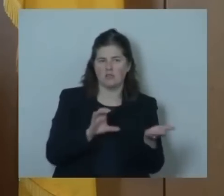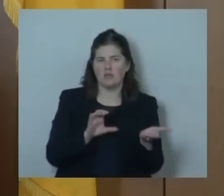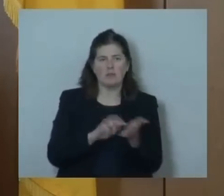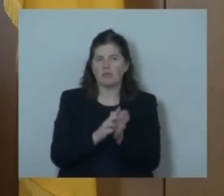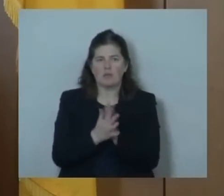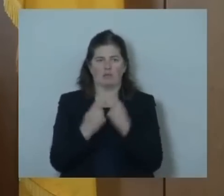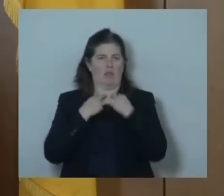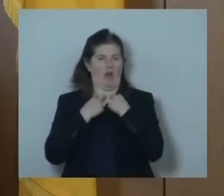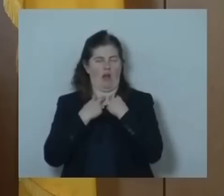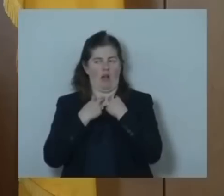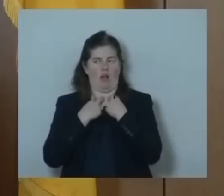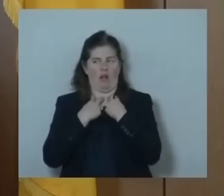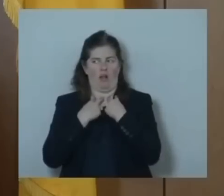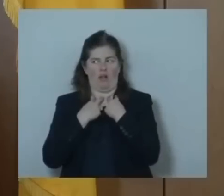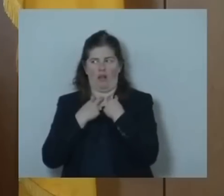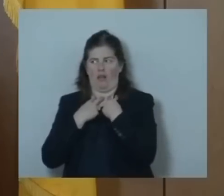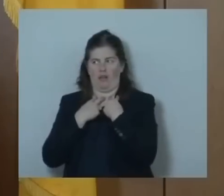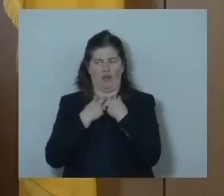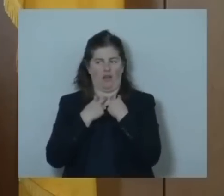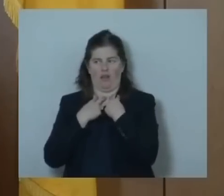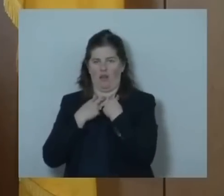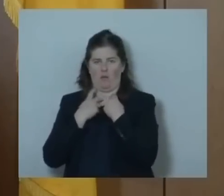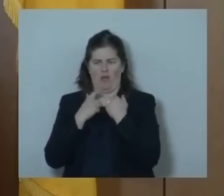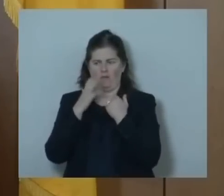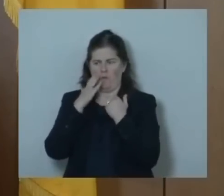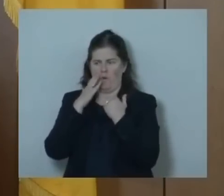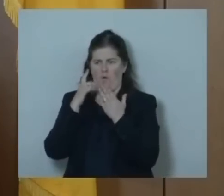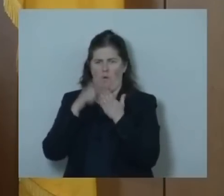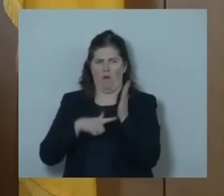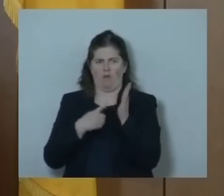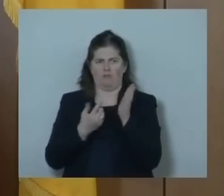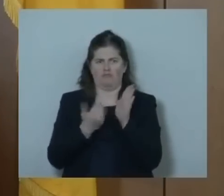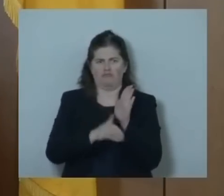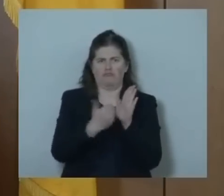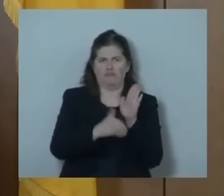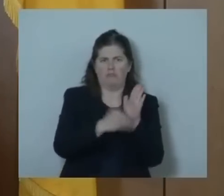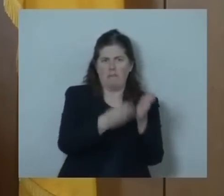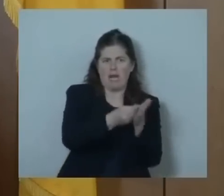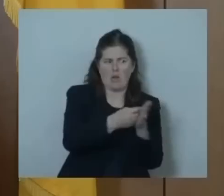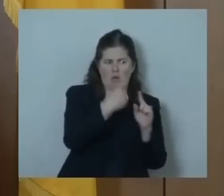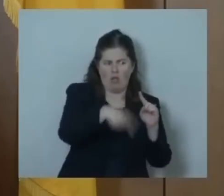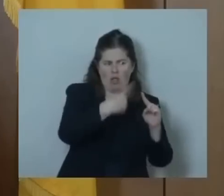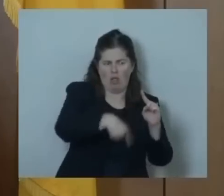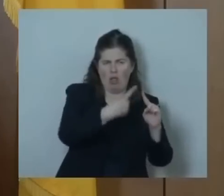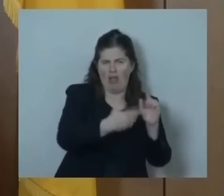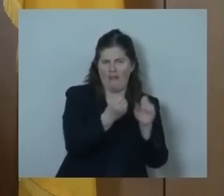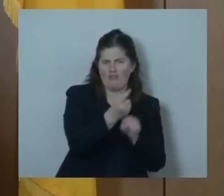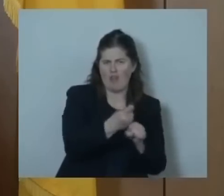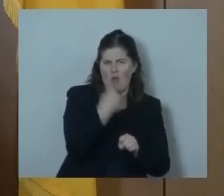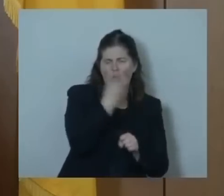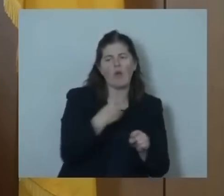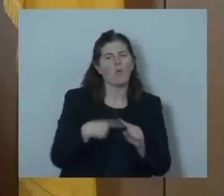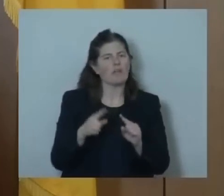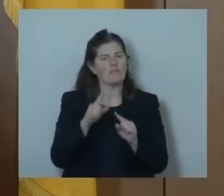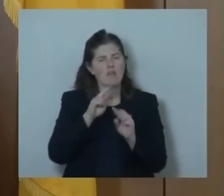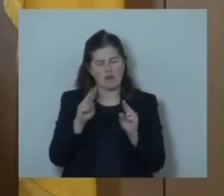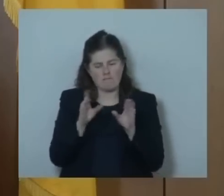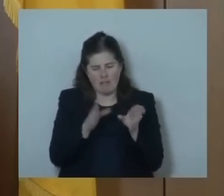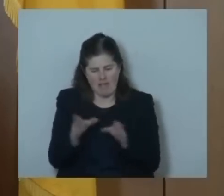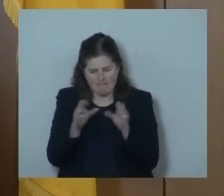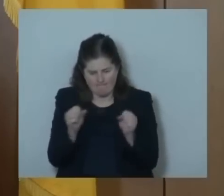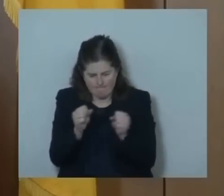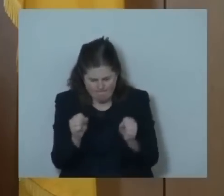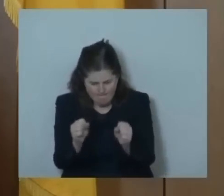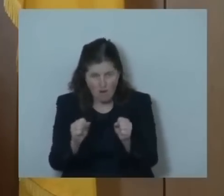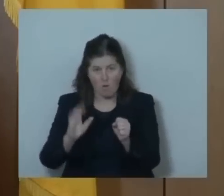a situation where we needed to know what our recurring revenues were going to look like. So we were really strategic early. So what does that all